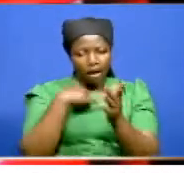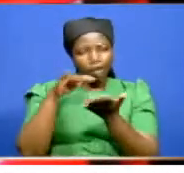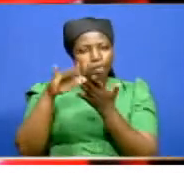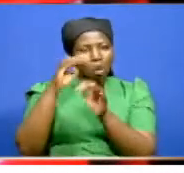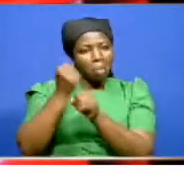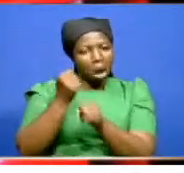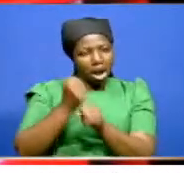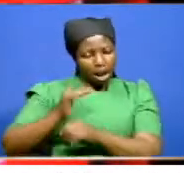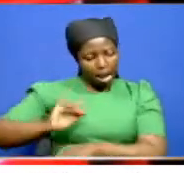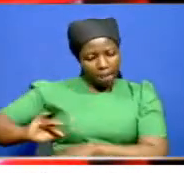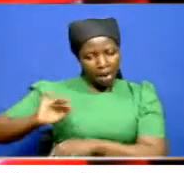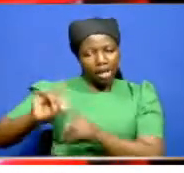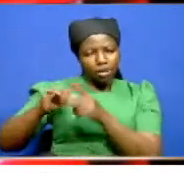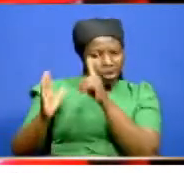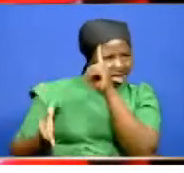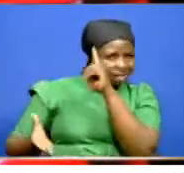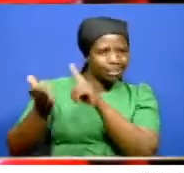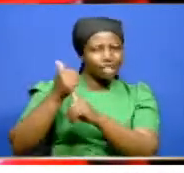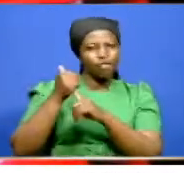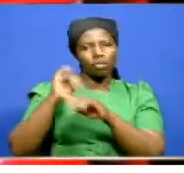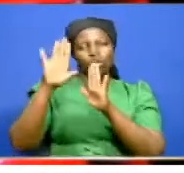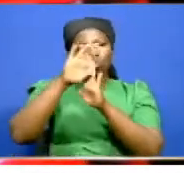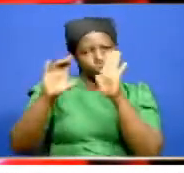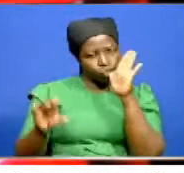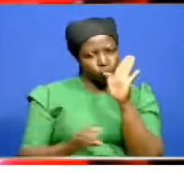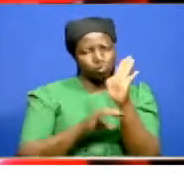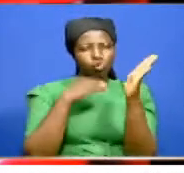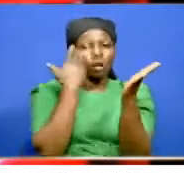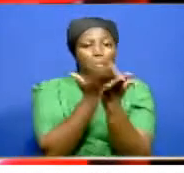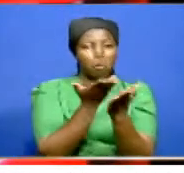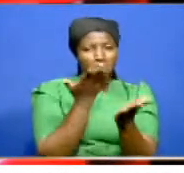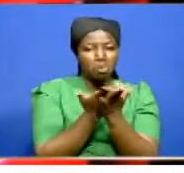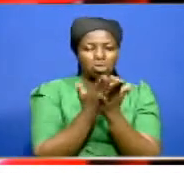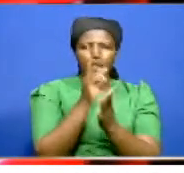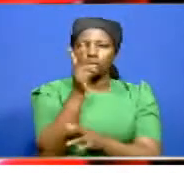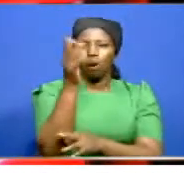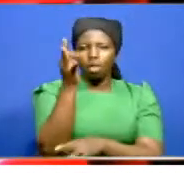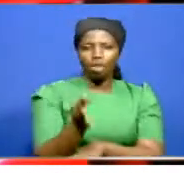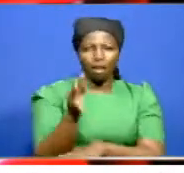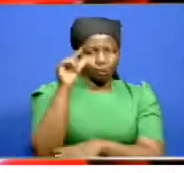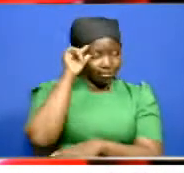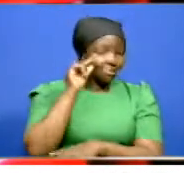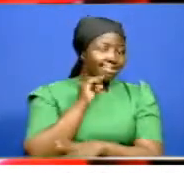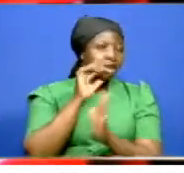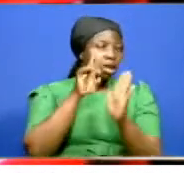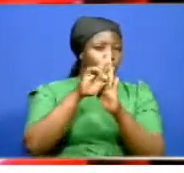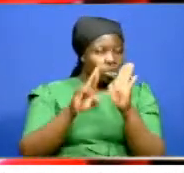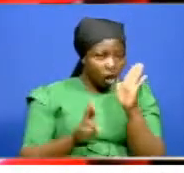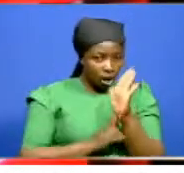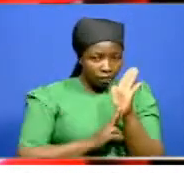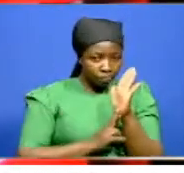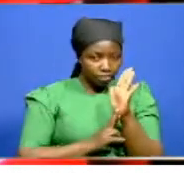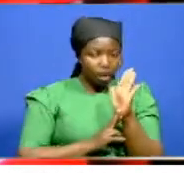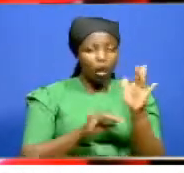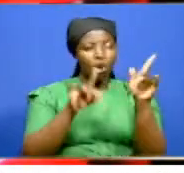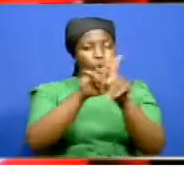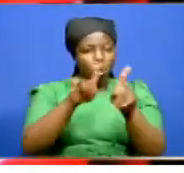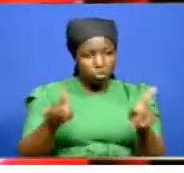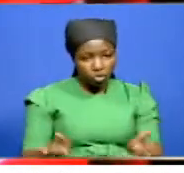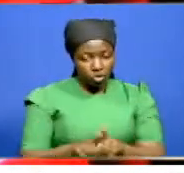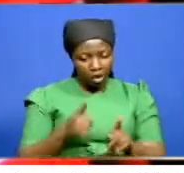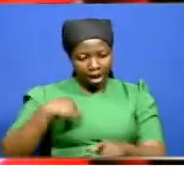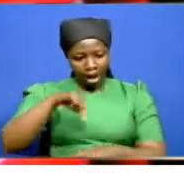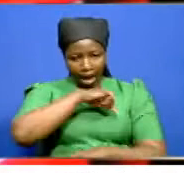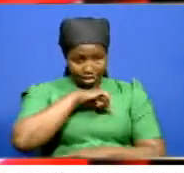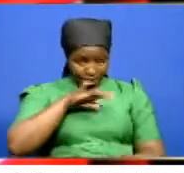done to achieve the constitutionally proposed two-thirds gender rule. We also, as